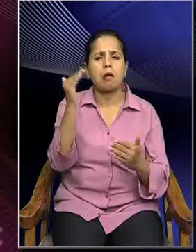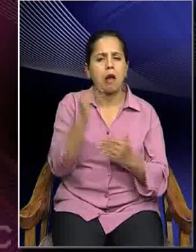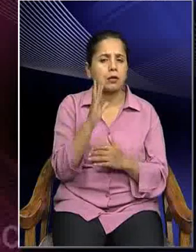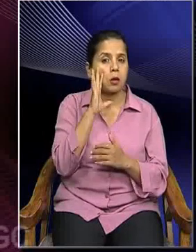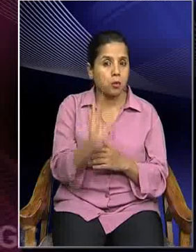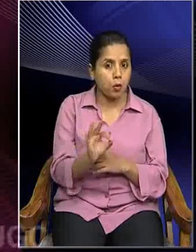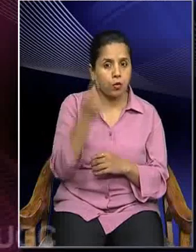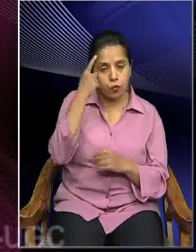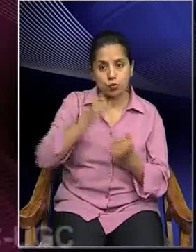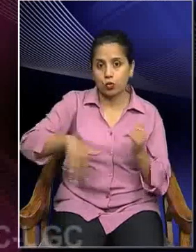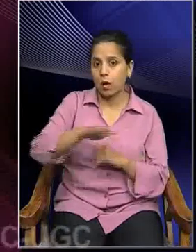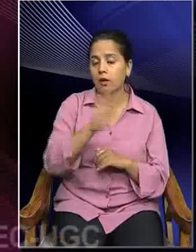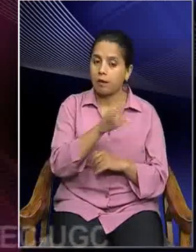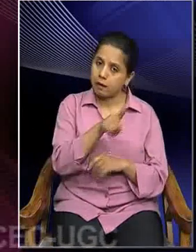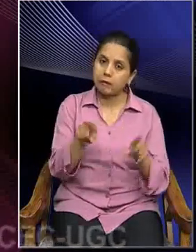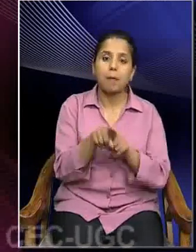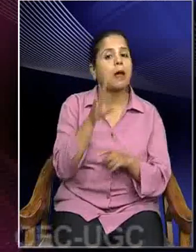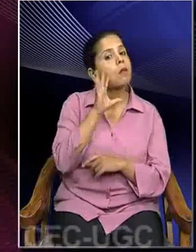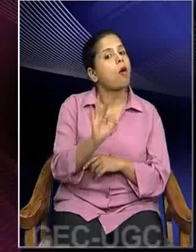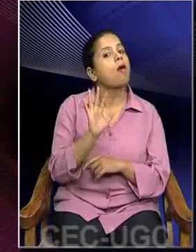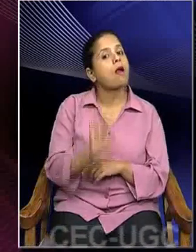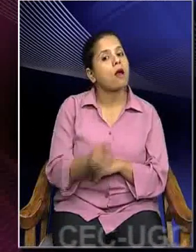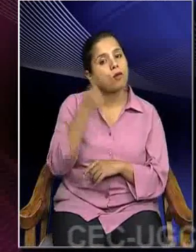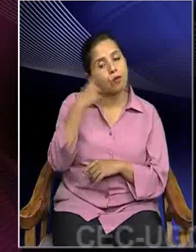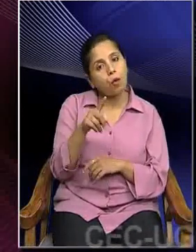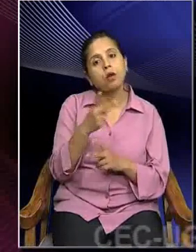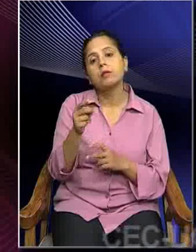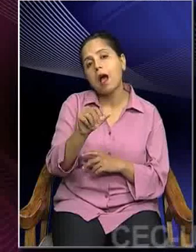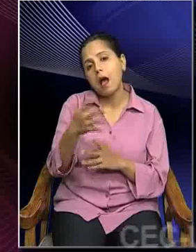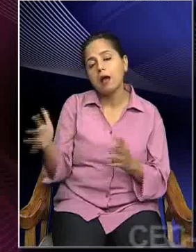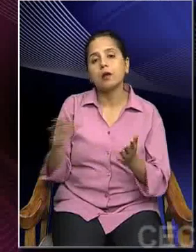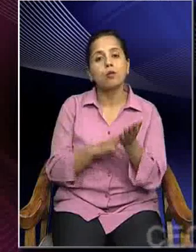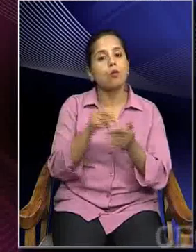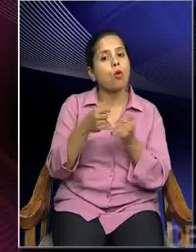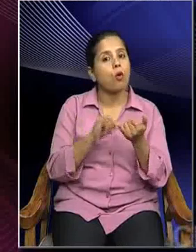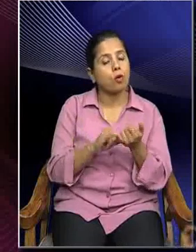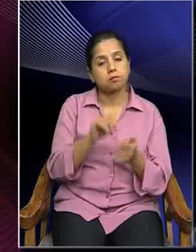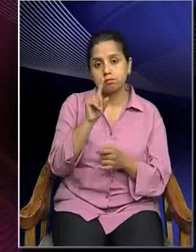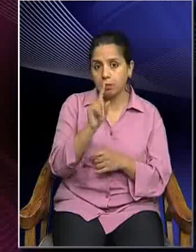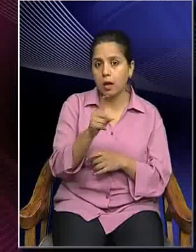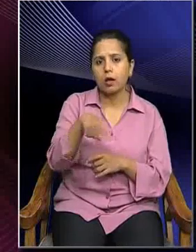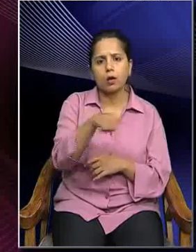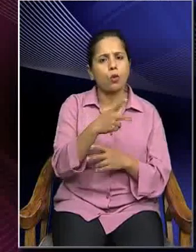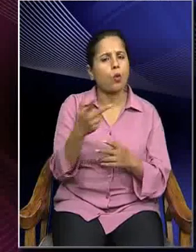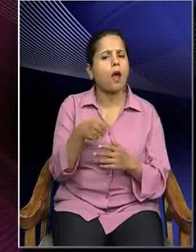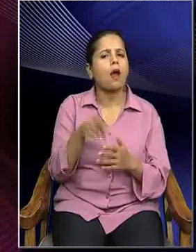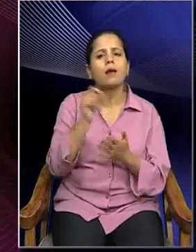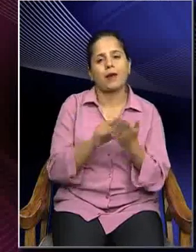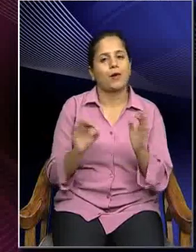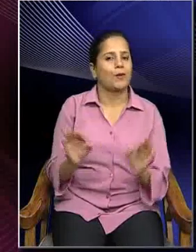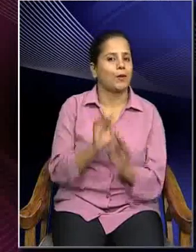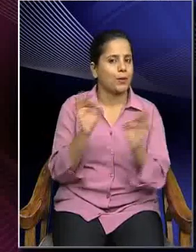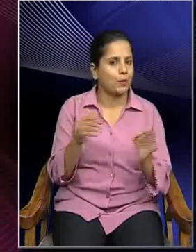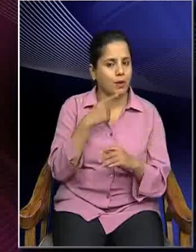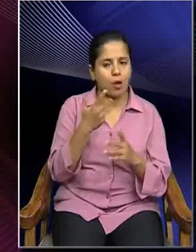important to a society. They are as important as mores, but it is just that they are unwritten and there